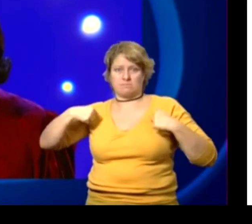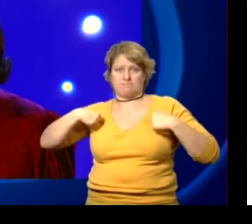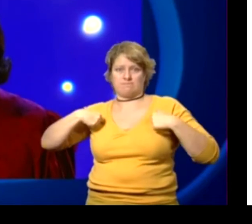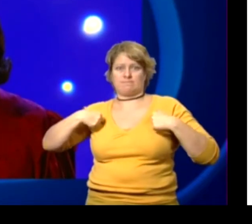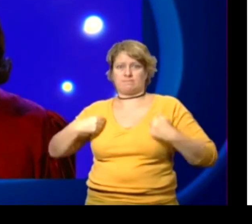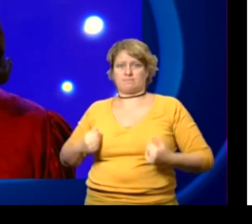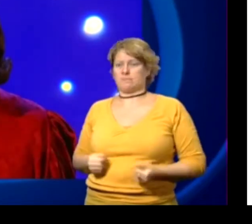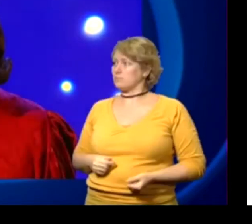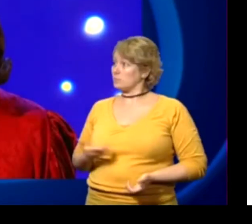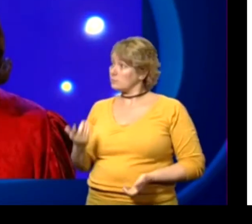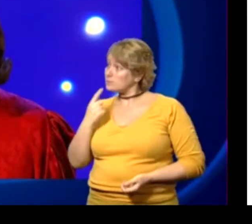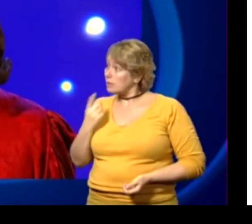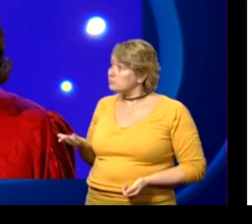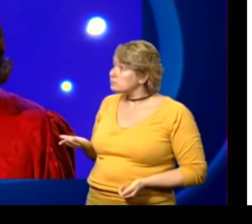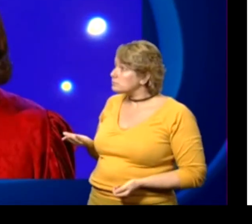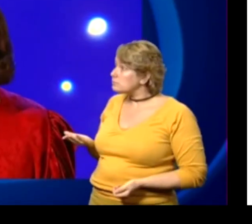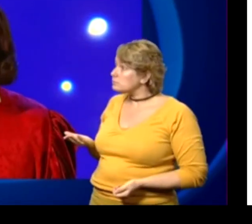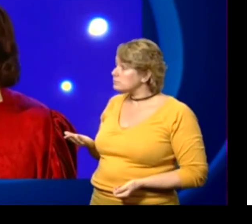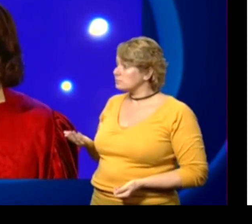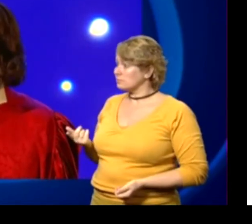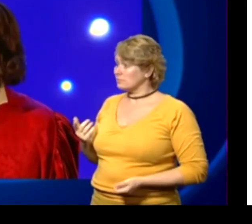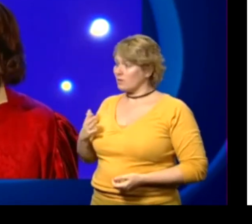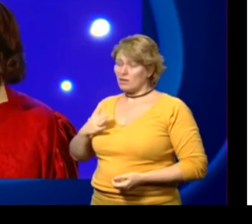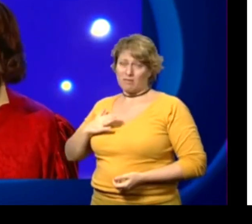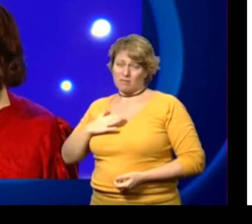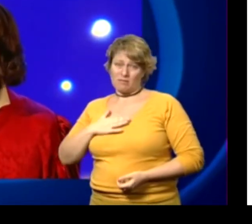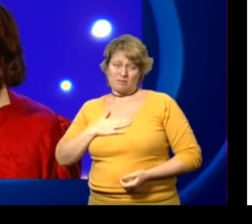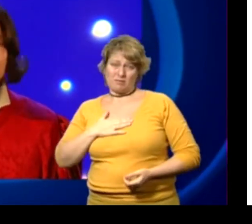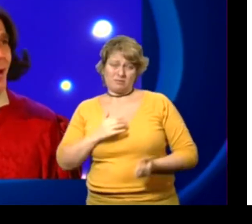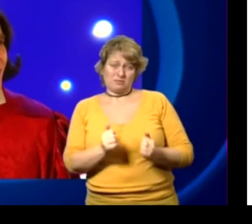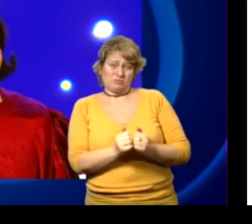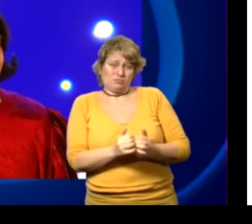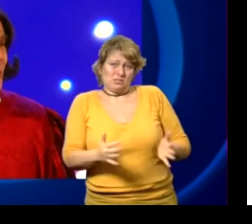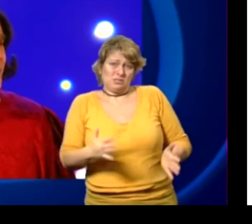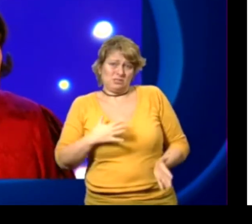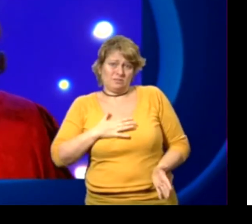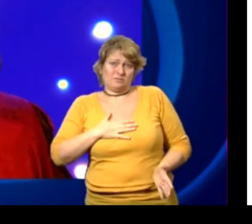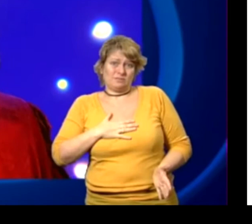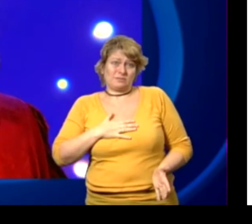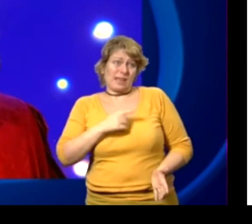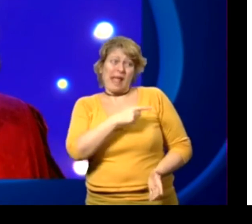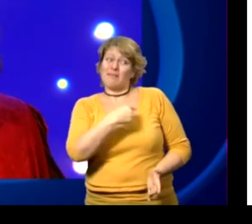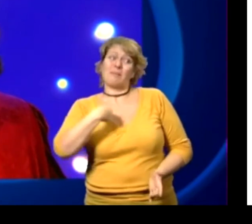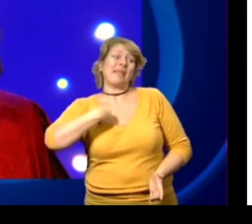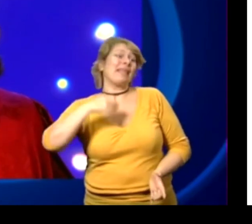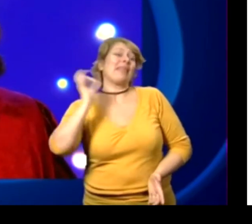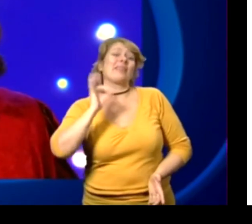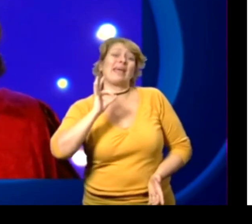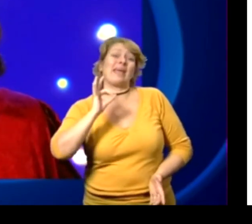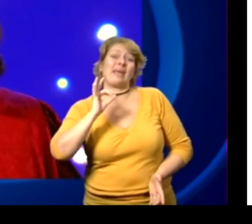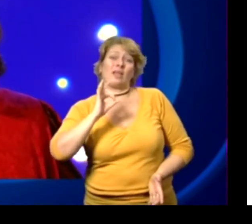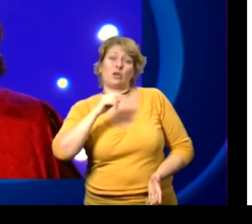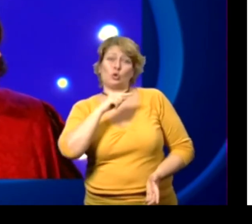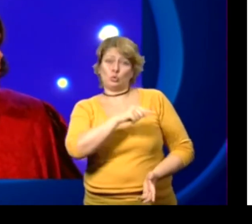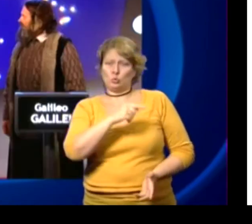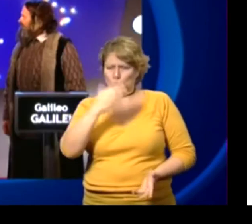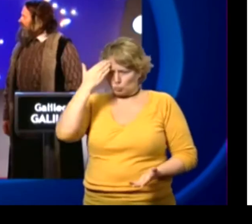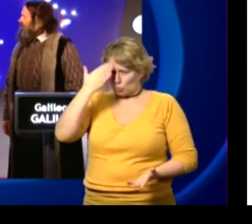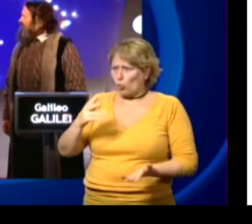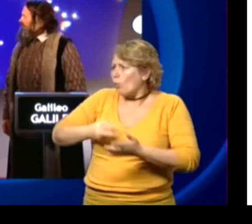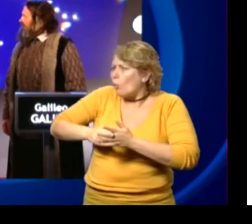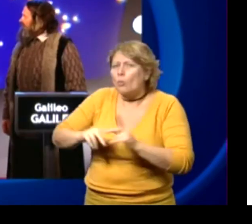Nick? I'm afraid I have to disagree. Without me, Galileo, you'd have nothing to work